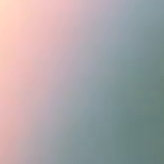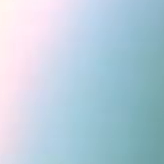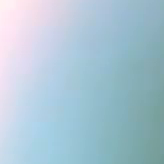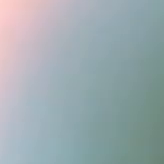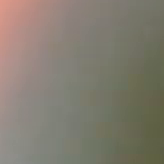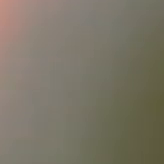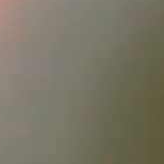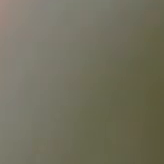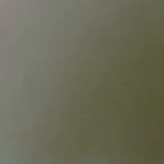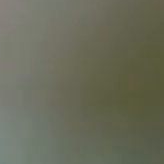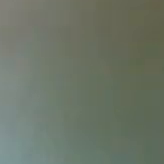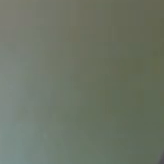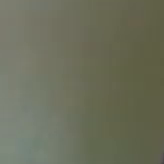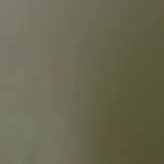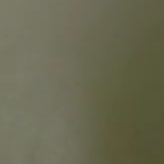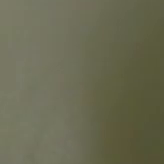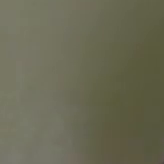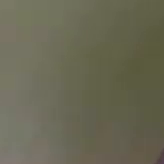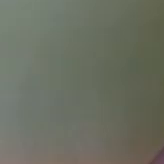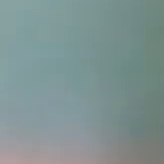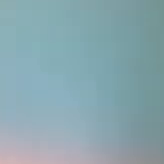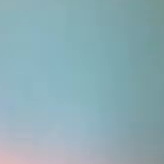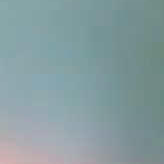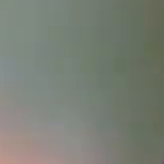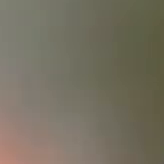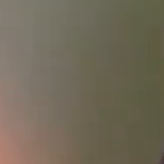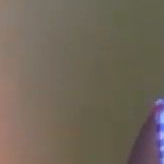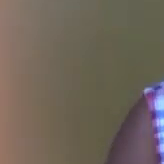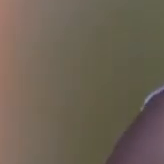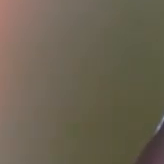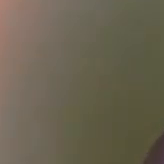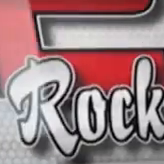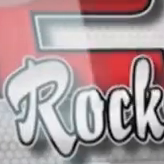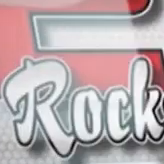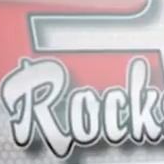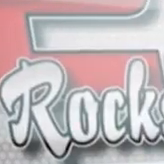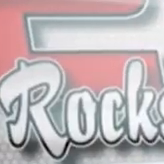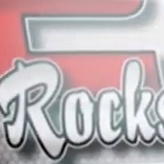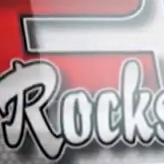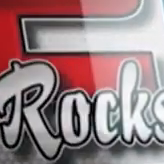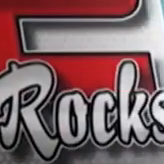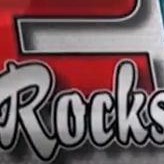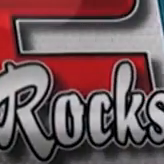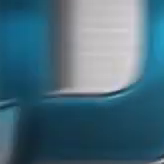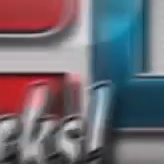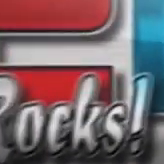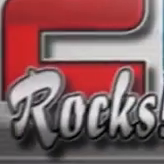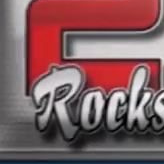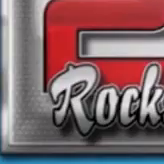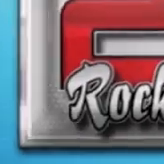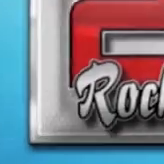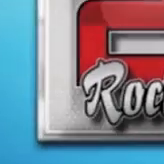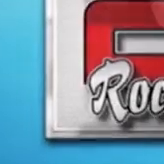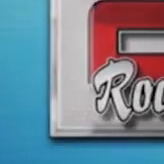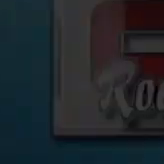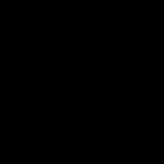Hi, I'm Asalika and I'm from Lautoka and I love Today FM. Today FM rocks. Today's hit music on Today FM.